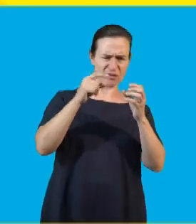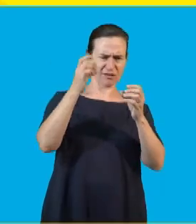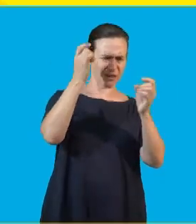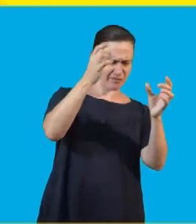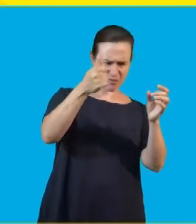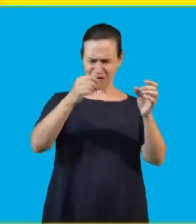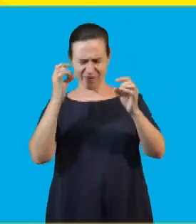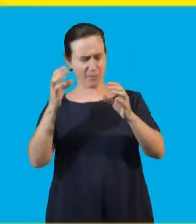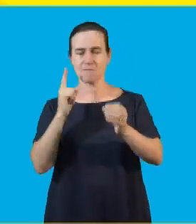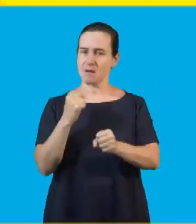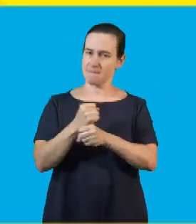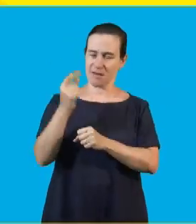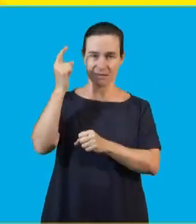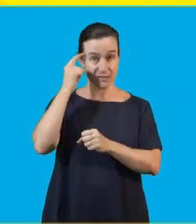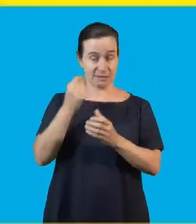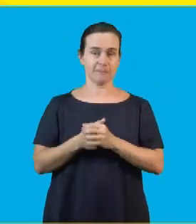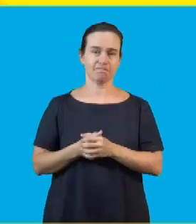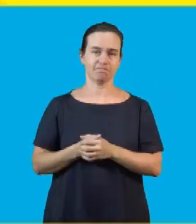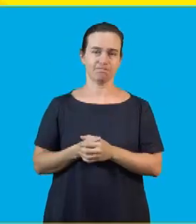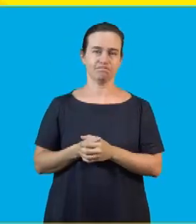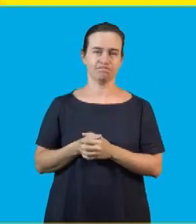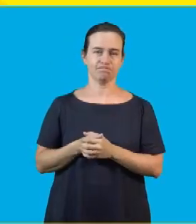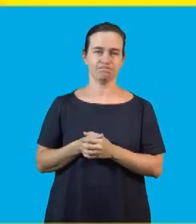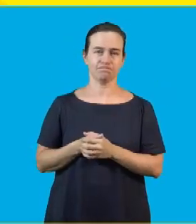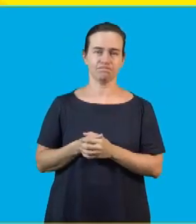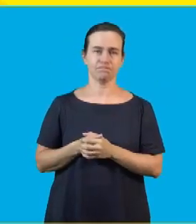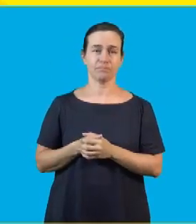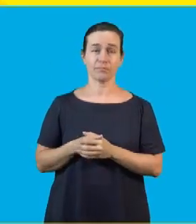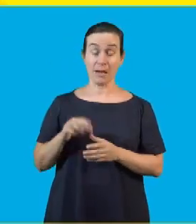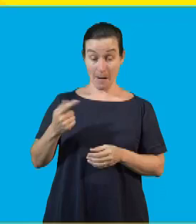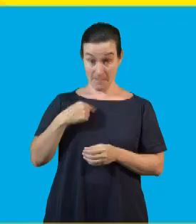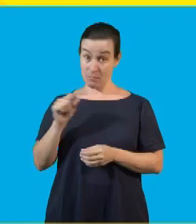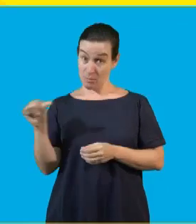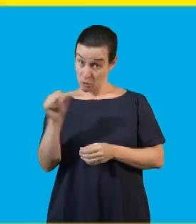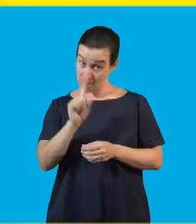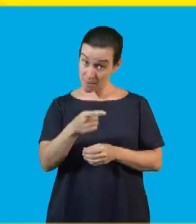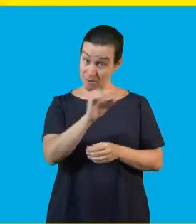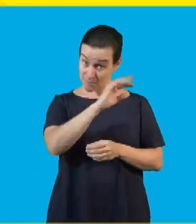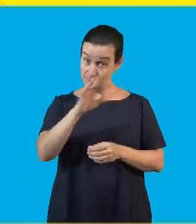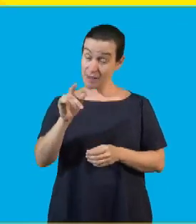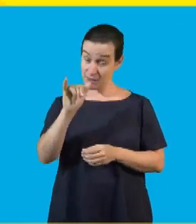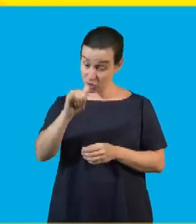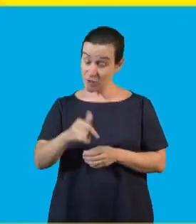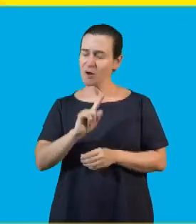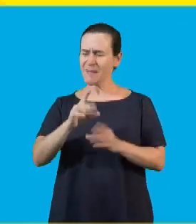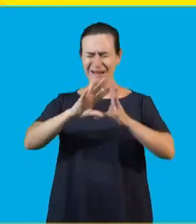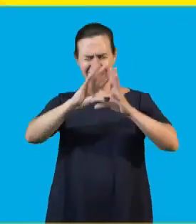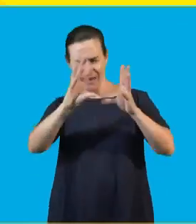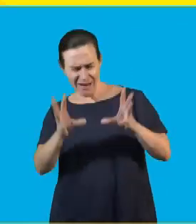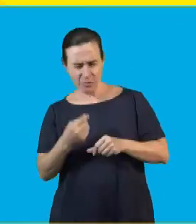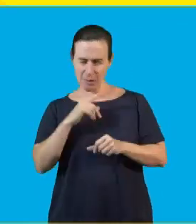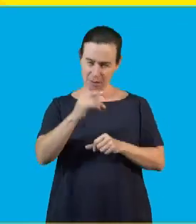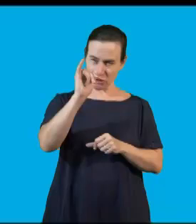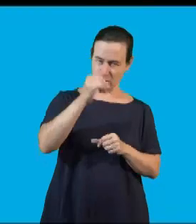sequence. Editing or the revising phase of writing is not just for spelling, it's to look at all aspects of